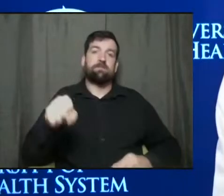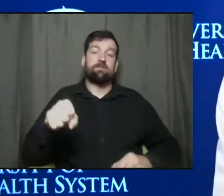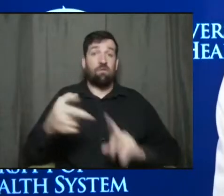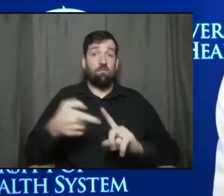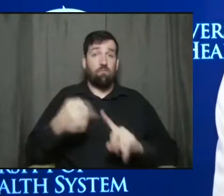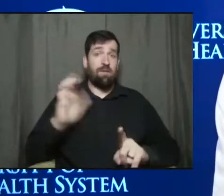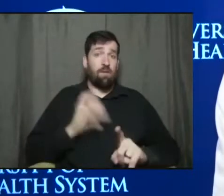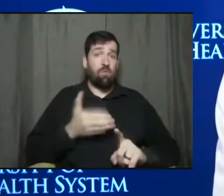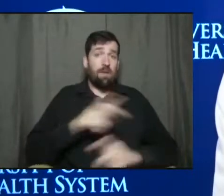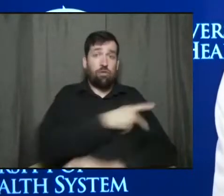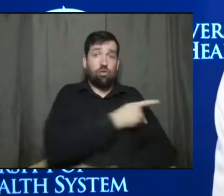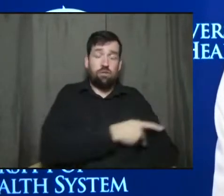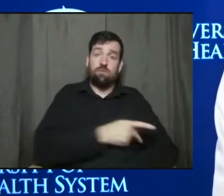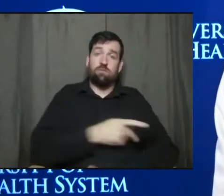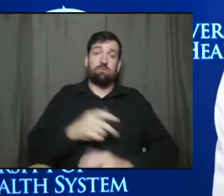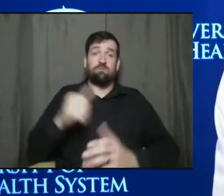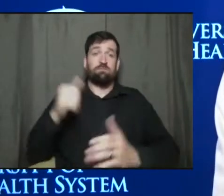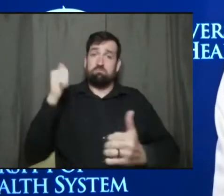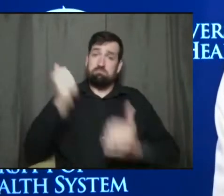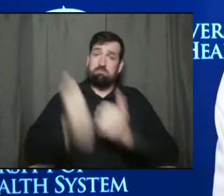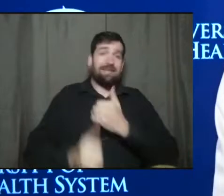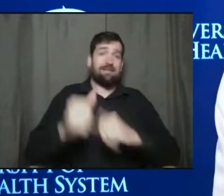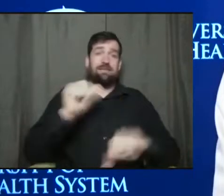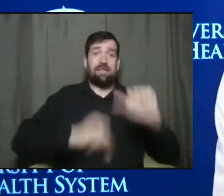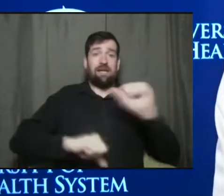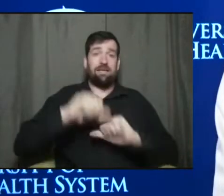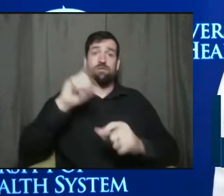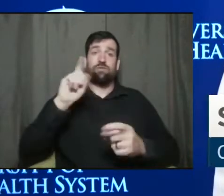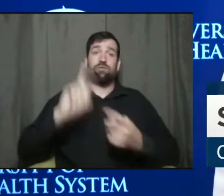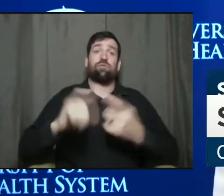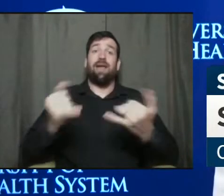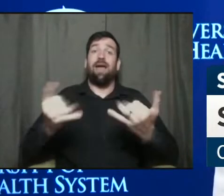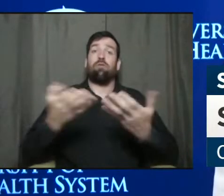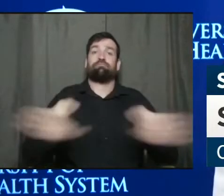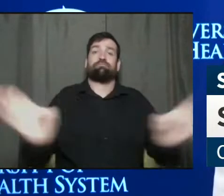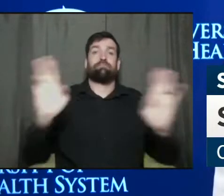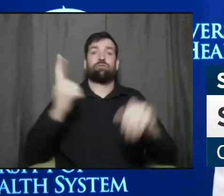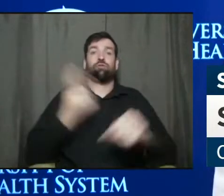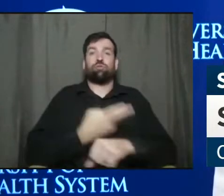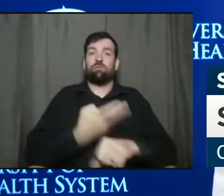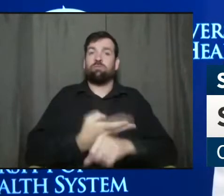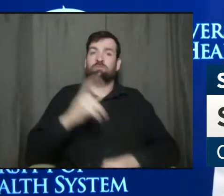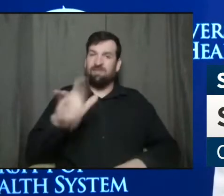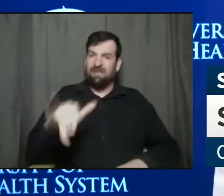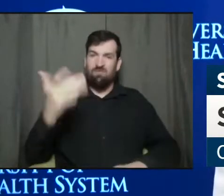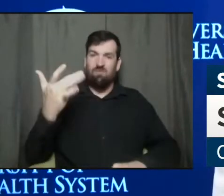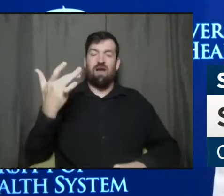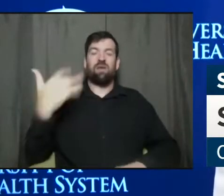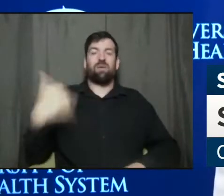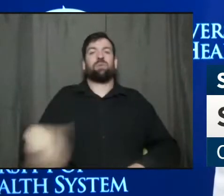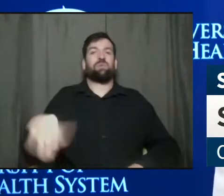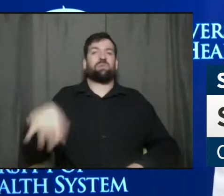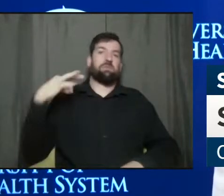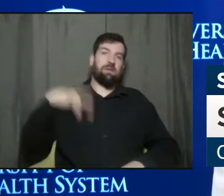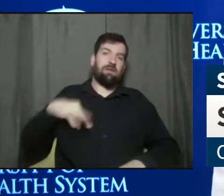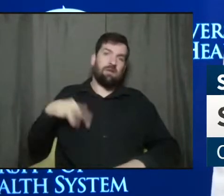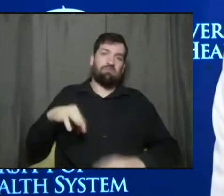it's gone past the science into the use of folks, and that's why they've benefited so much across the